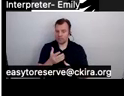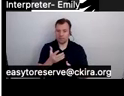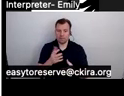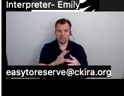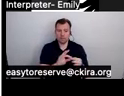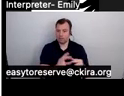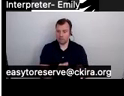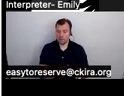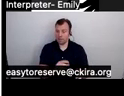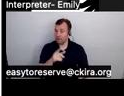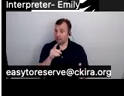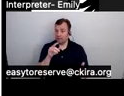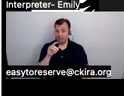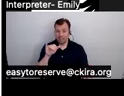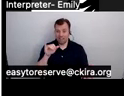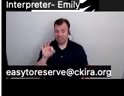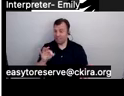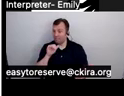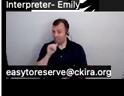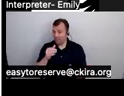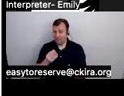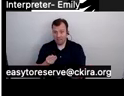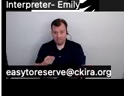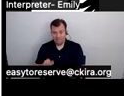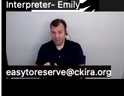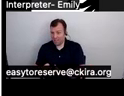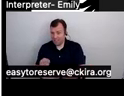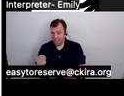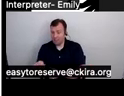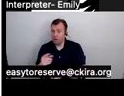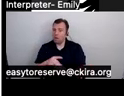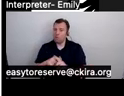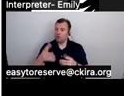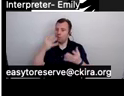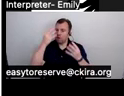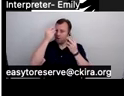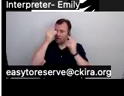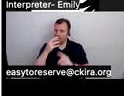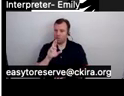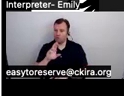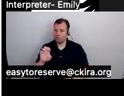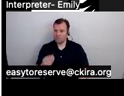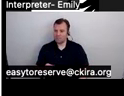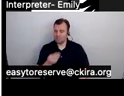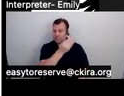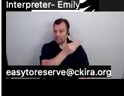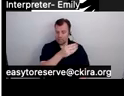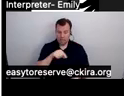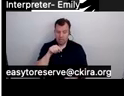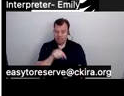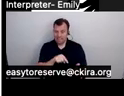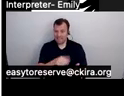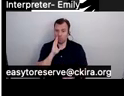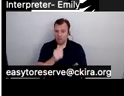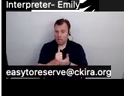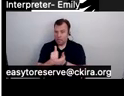not going to be funded and you want to consider resubmission, that summary statement can really be valuable